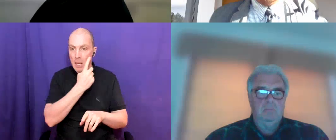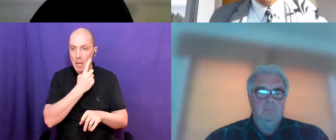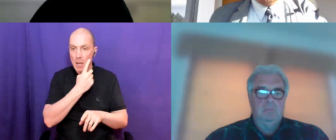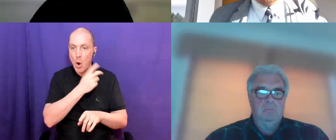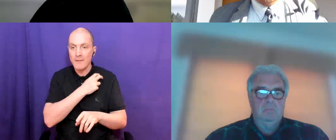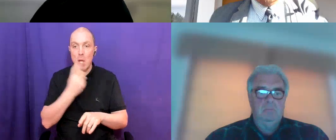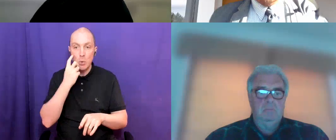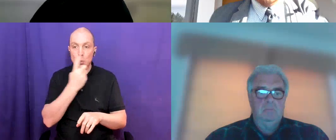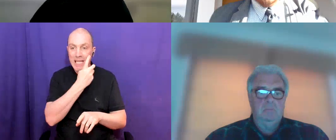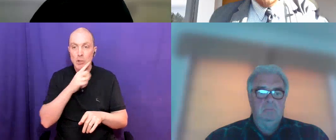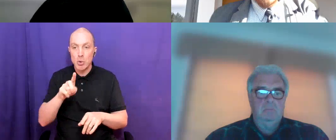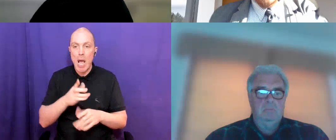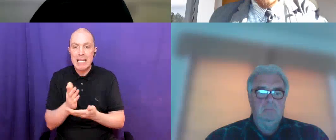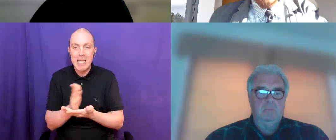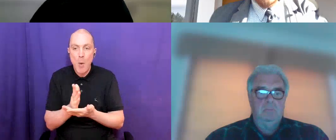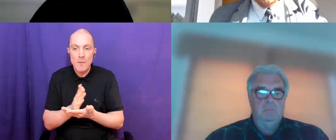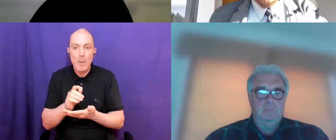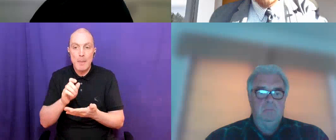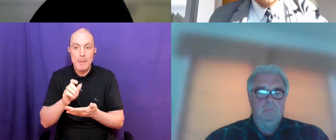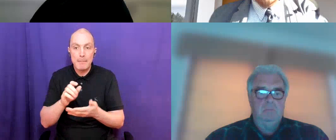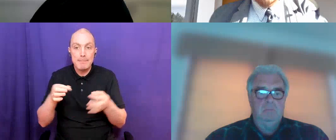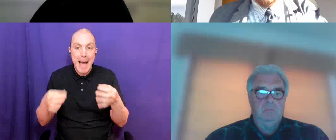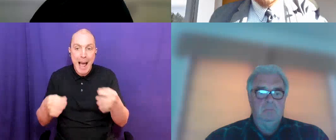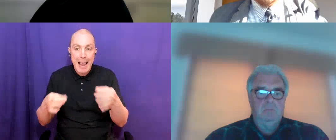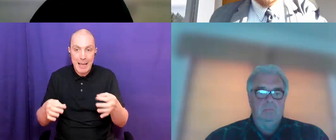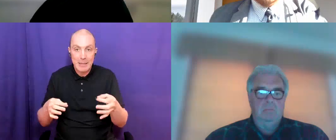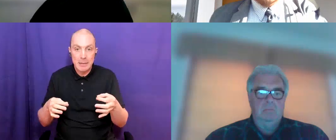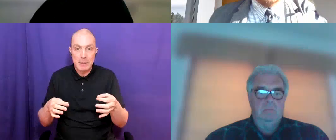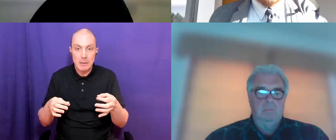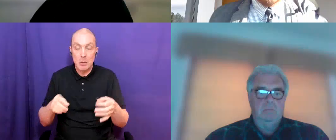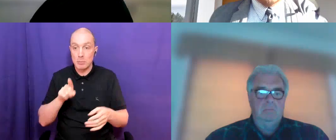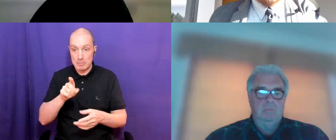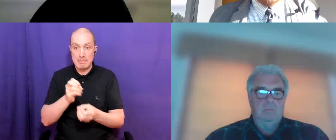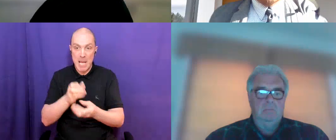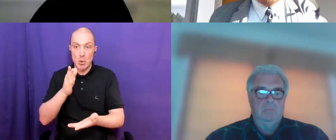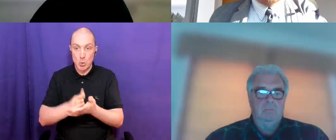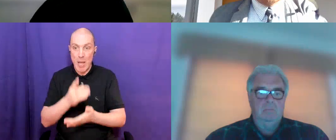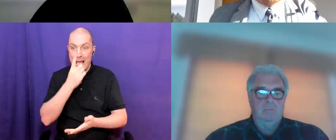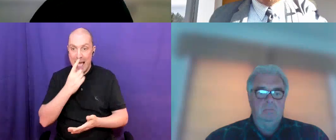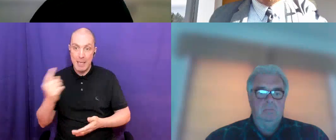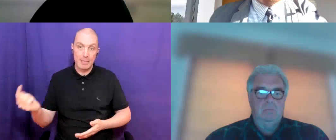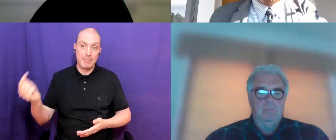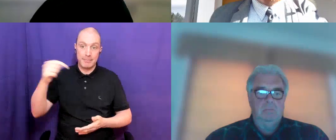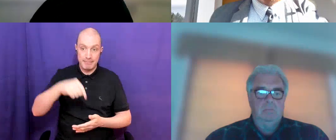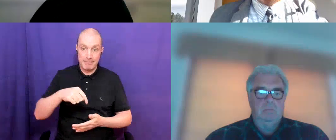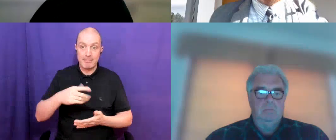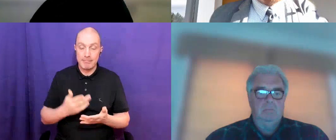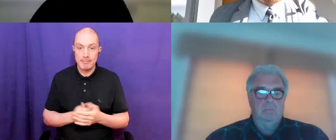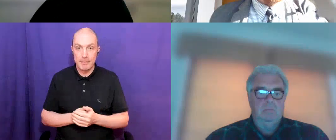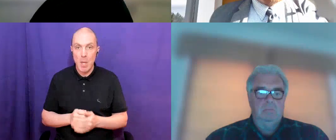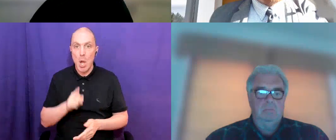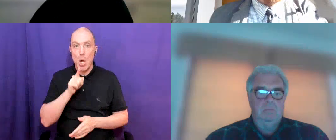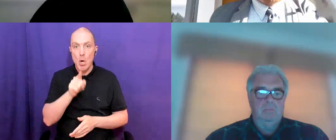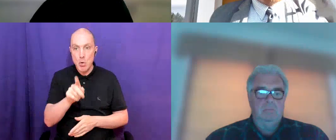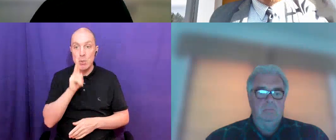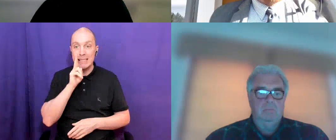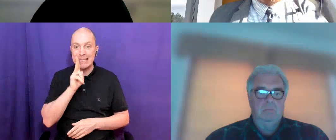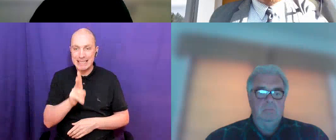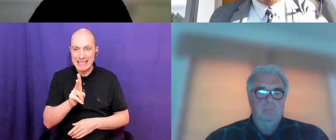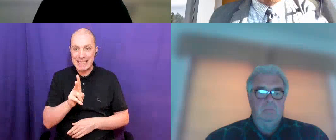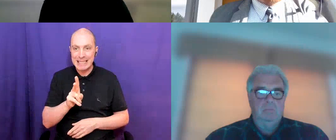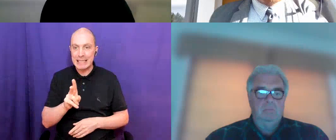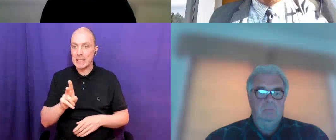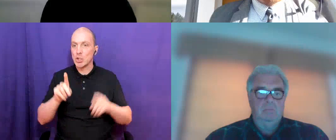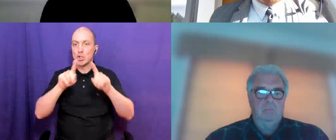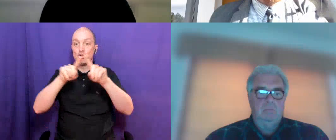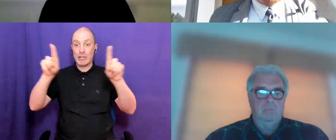candidates should ensure that they are in attendance for this process prior to the result being produced. You will see these displayed on